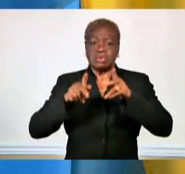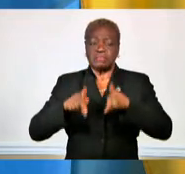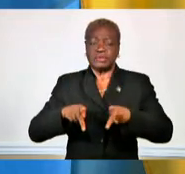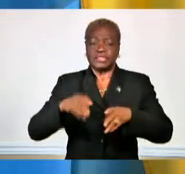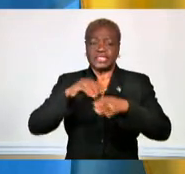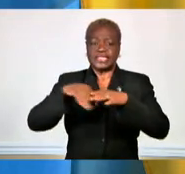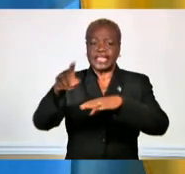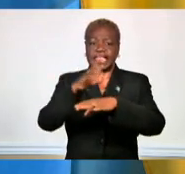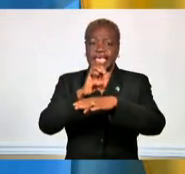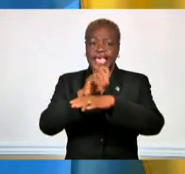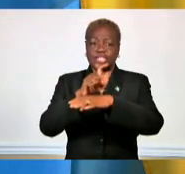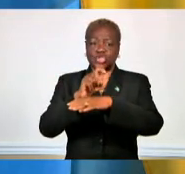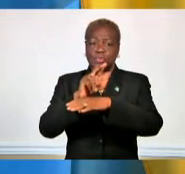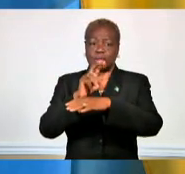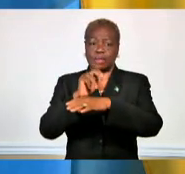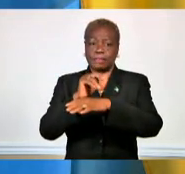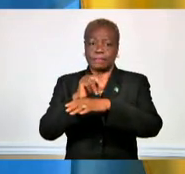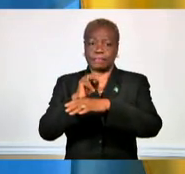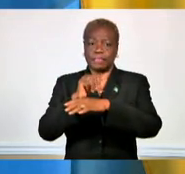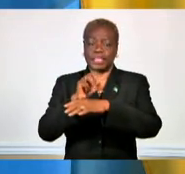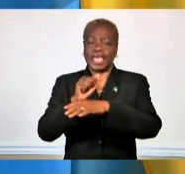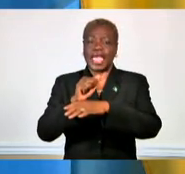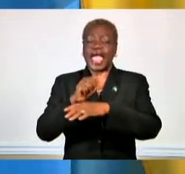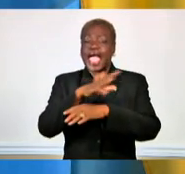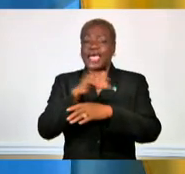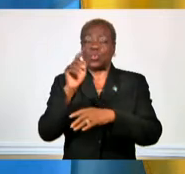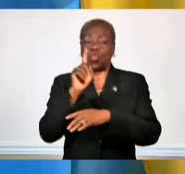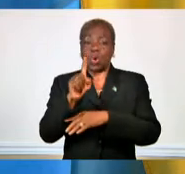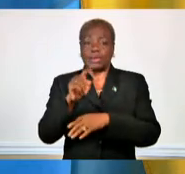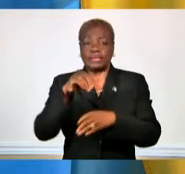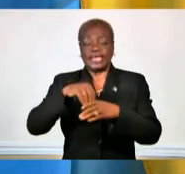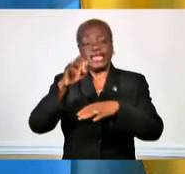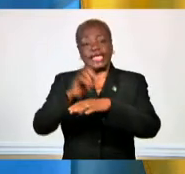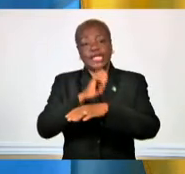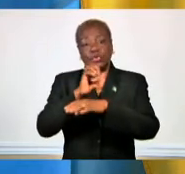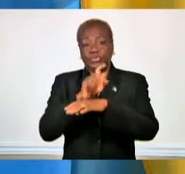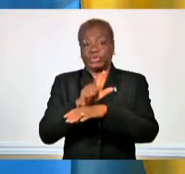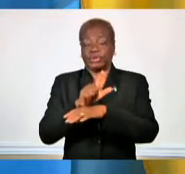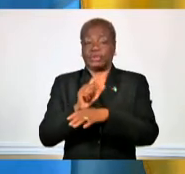in Exuma, and 1 in Eleuthera.